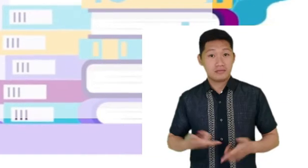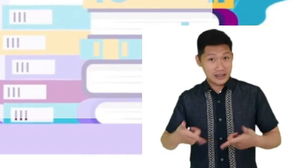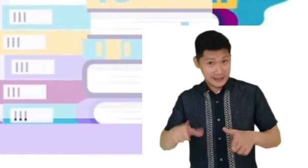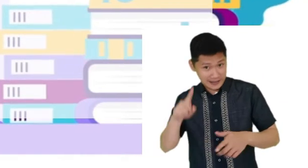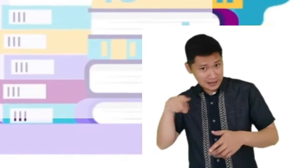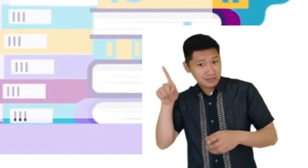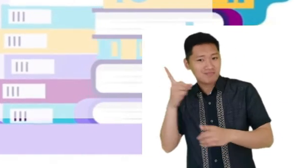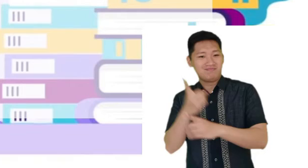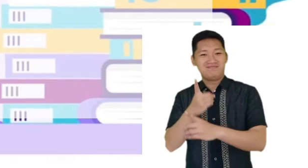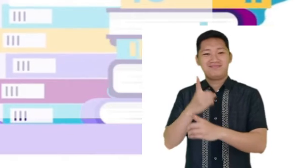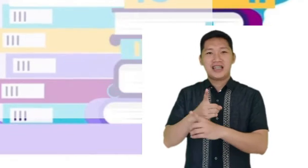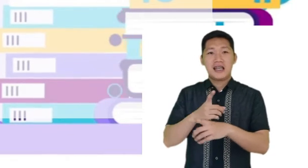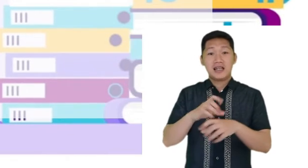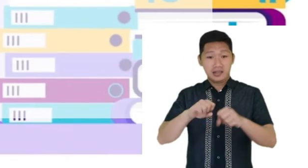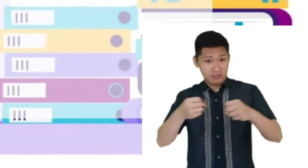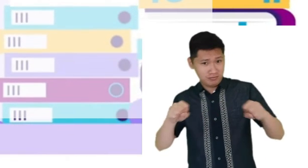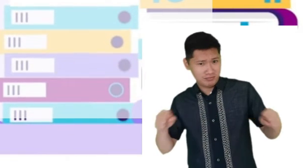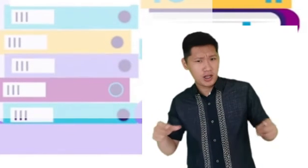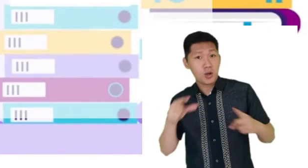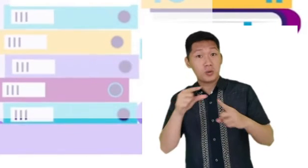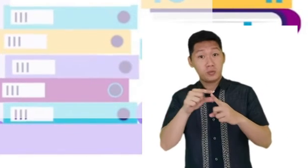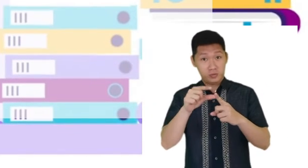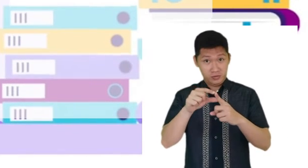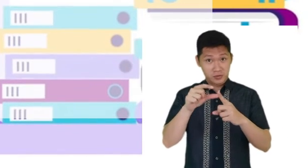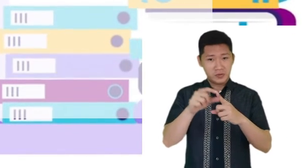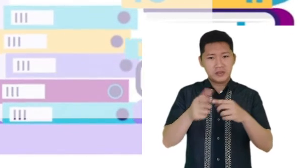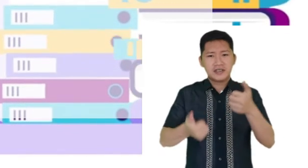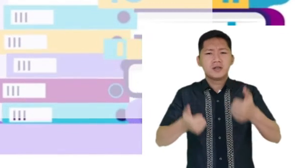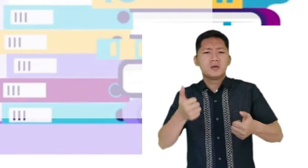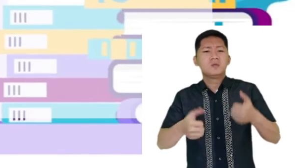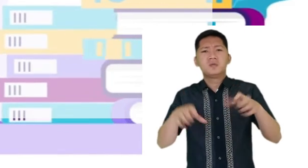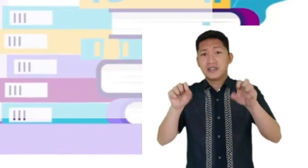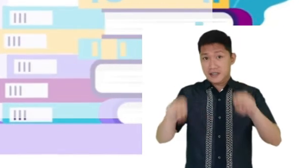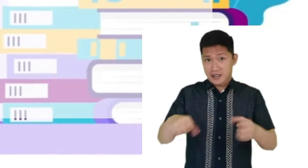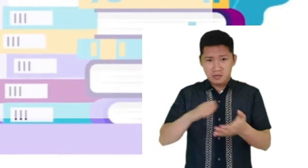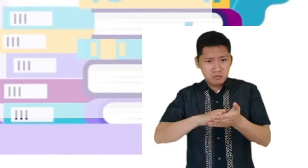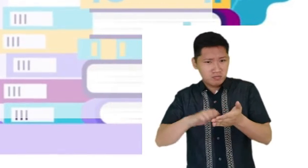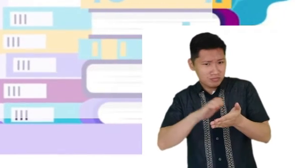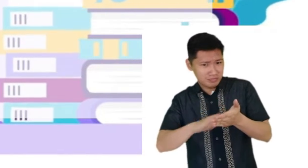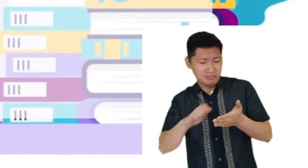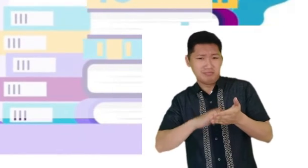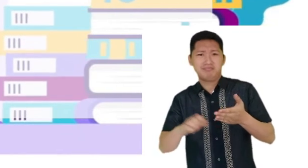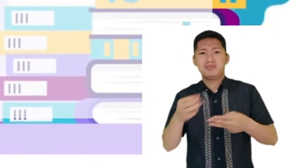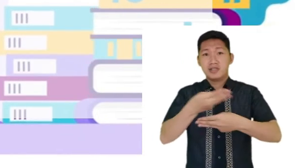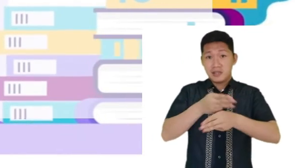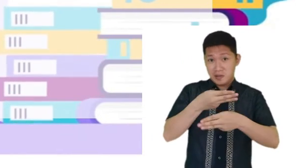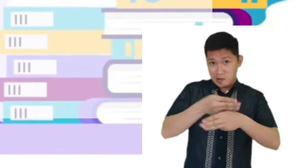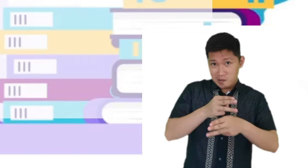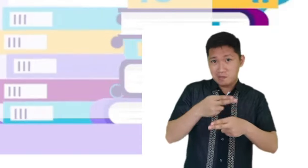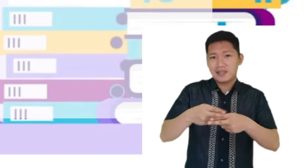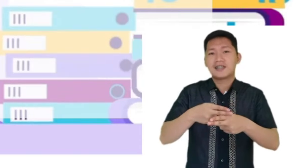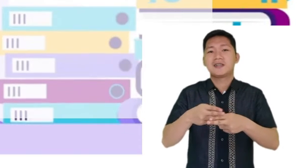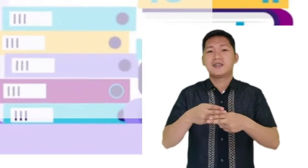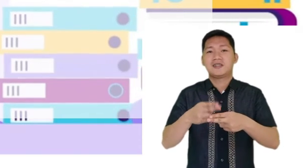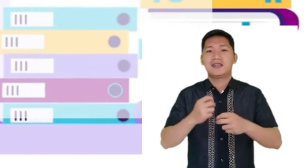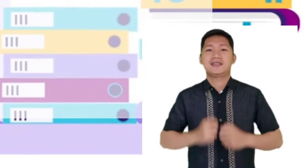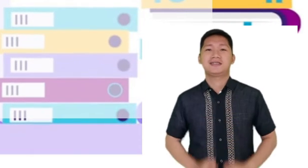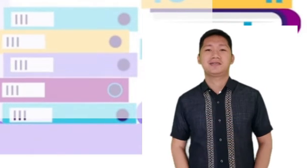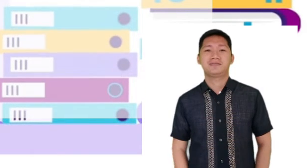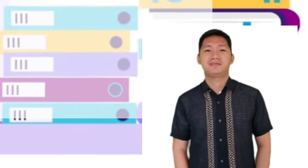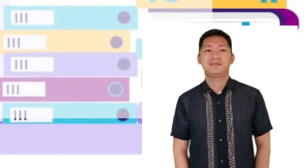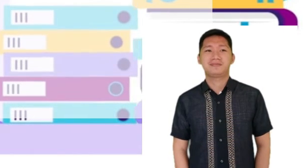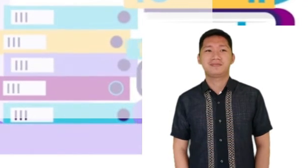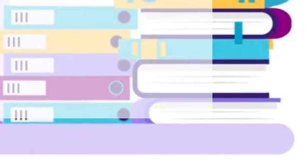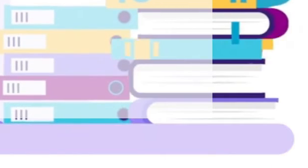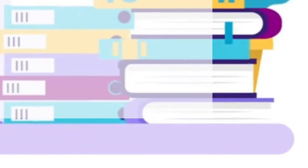Let us check your answer. In this sentence, the words which is can be removed to make it concise.